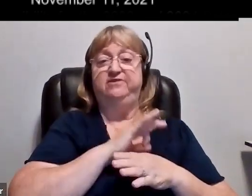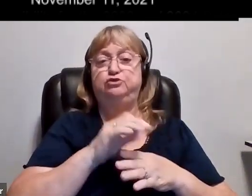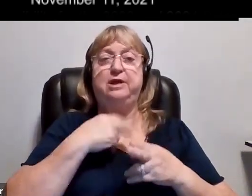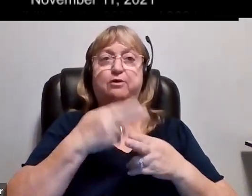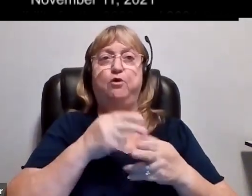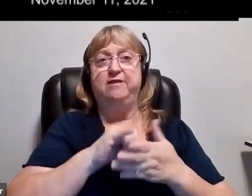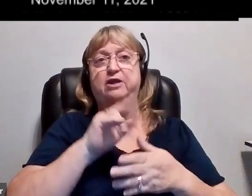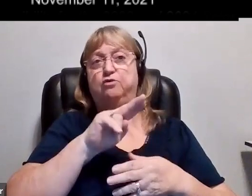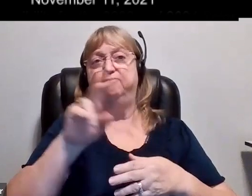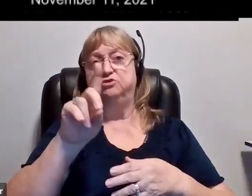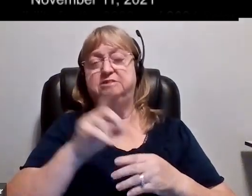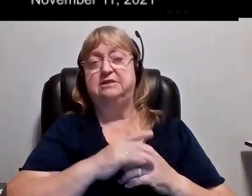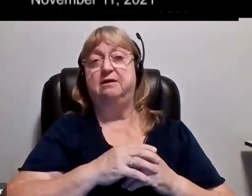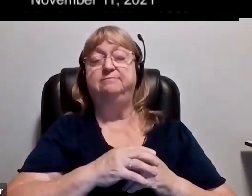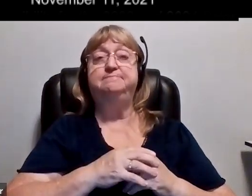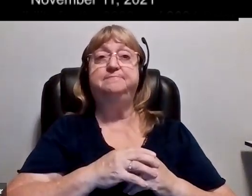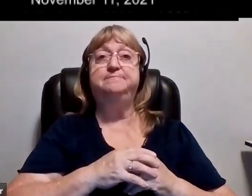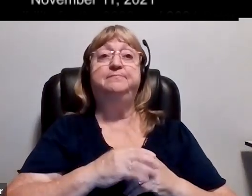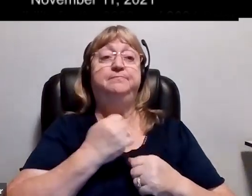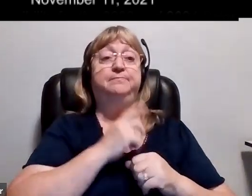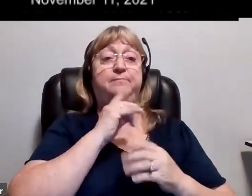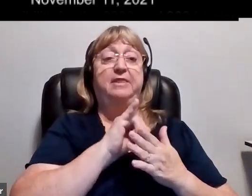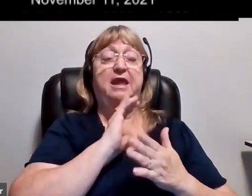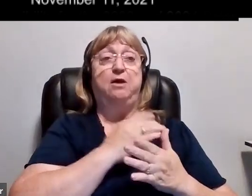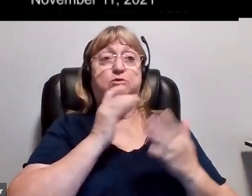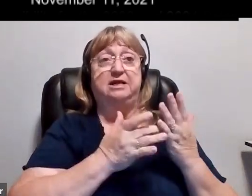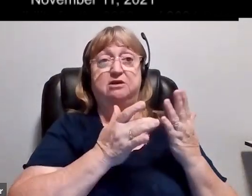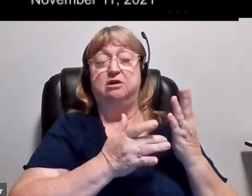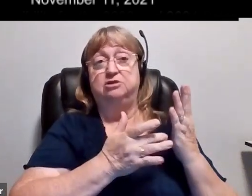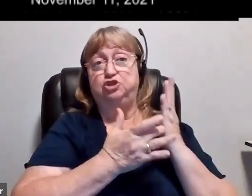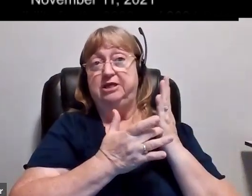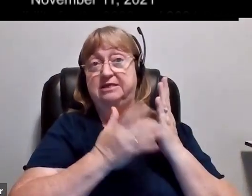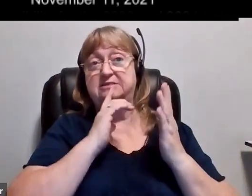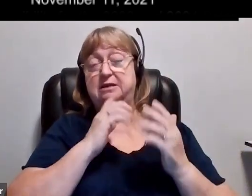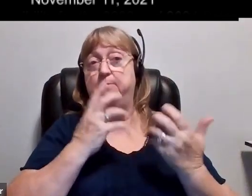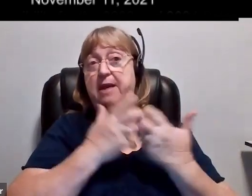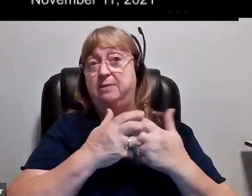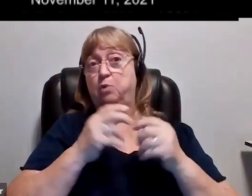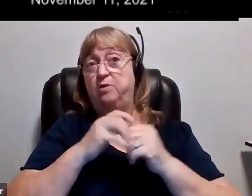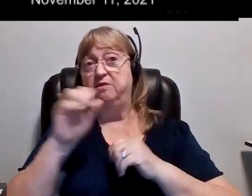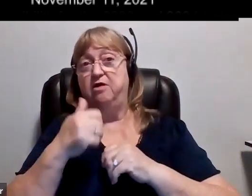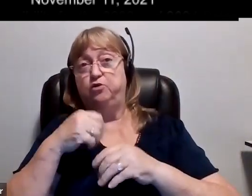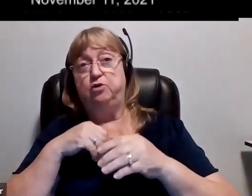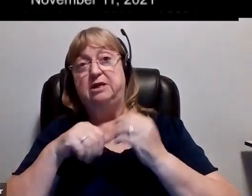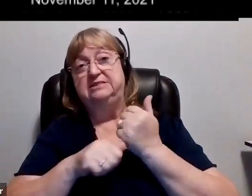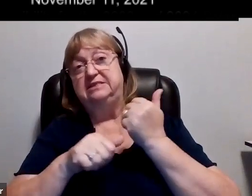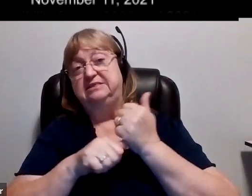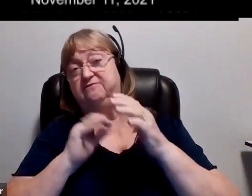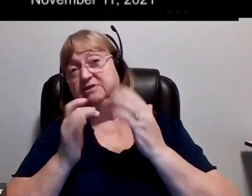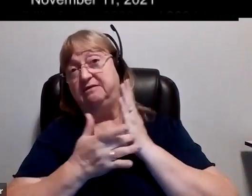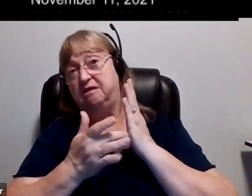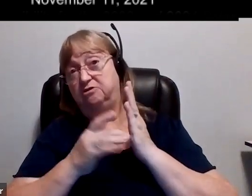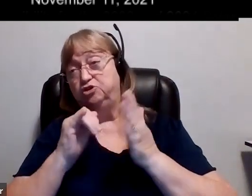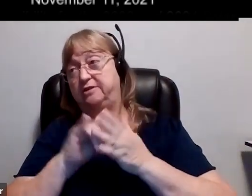universal design. And we also make sure that our technology is compatible with other assistive technology a person with a disability might be